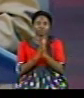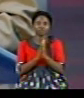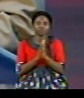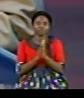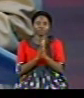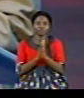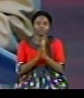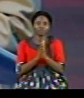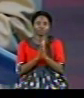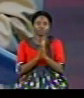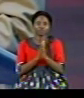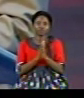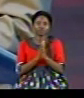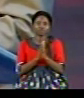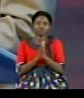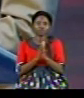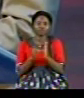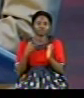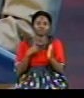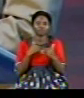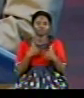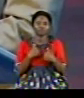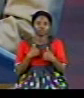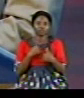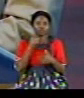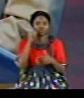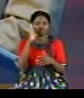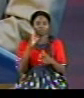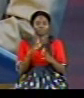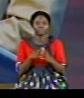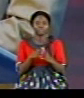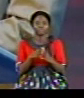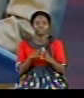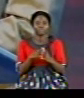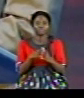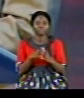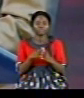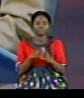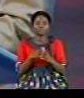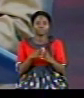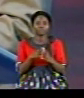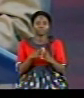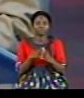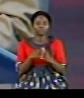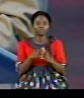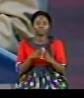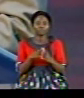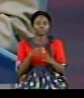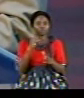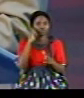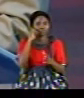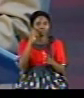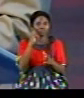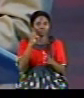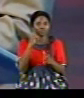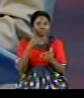We have Madam Libiet Osaisai. She